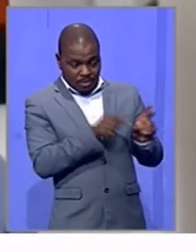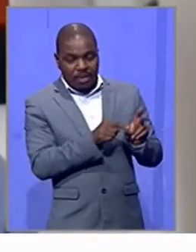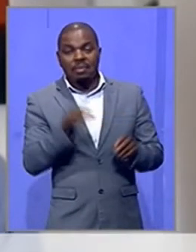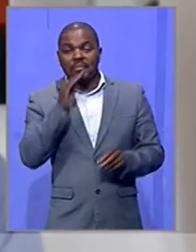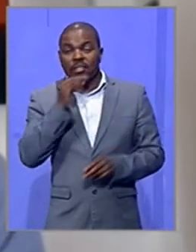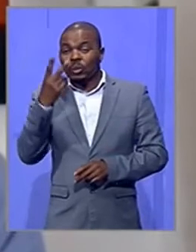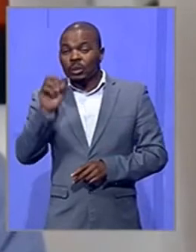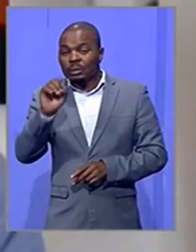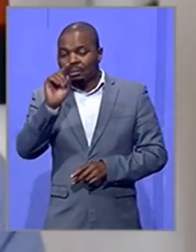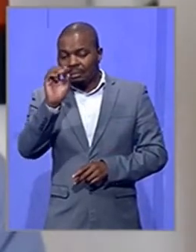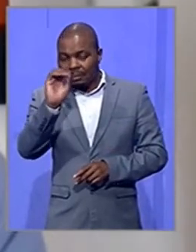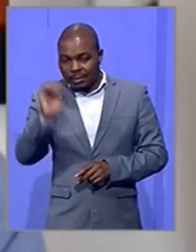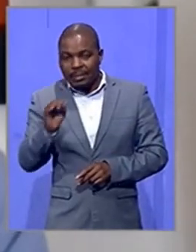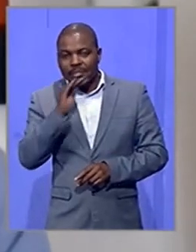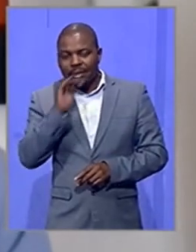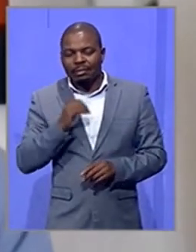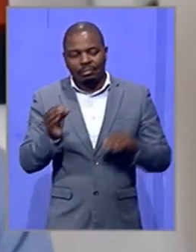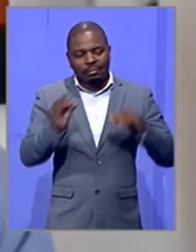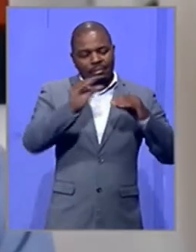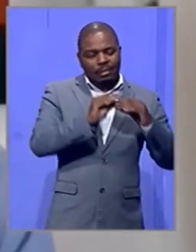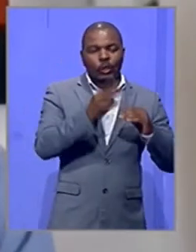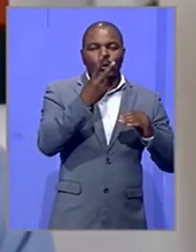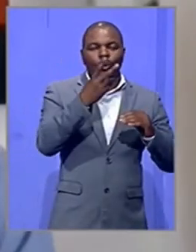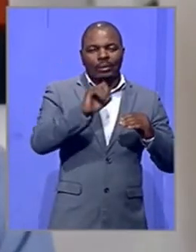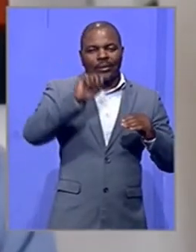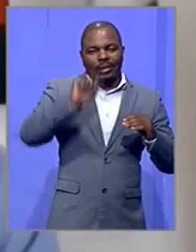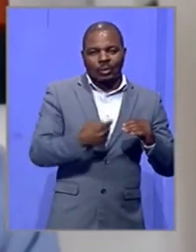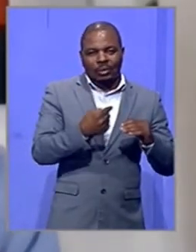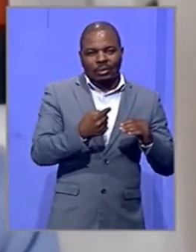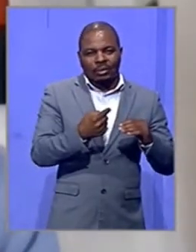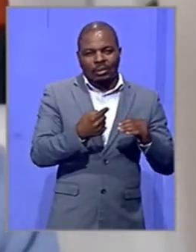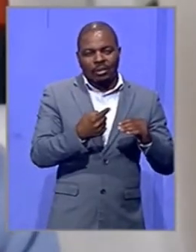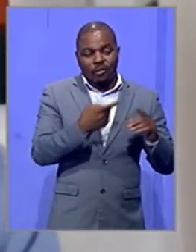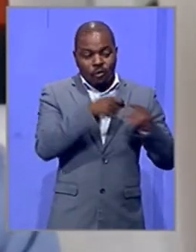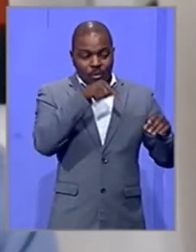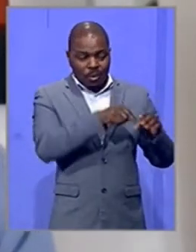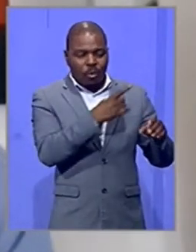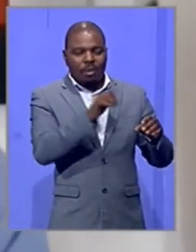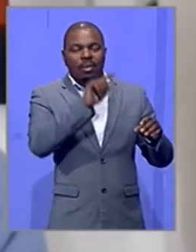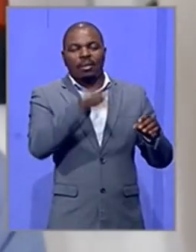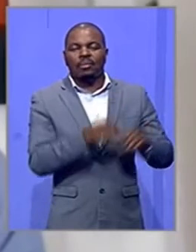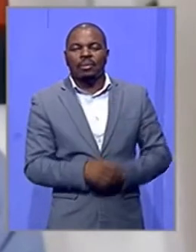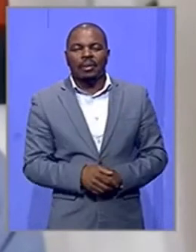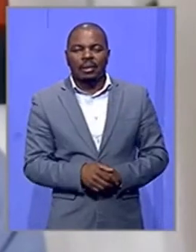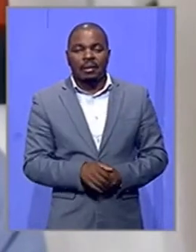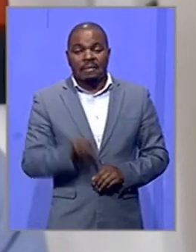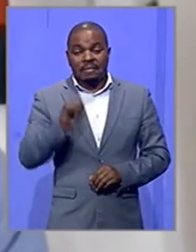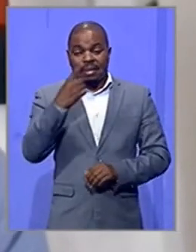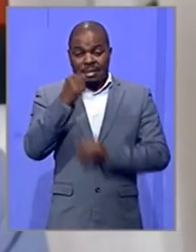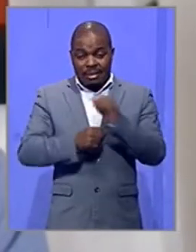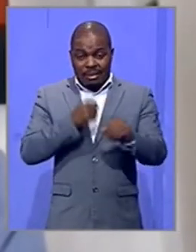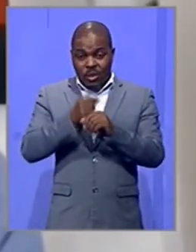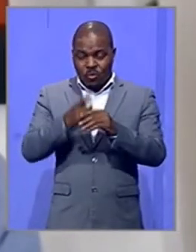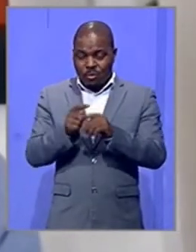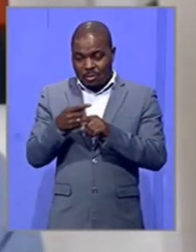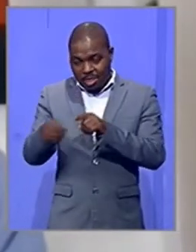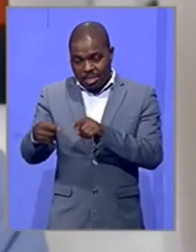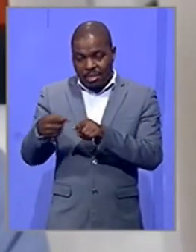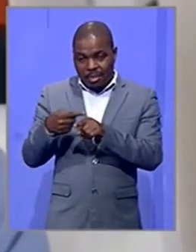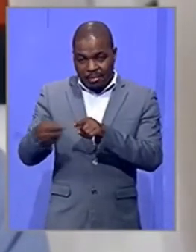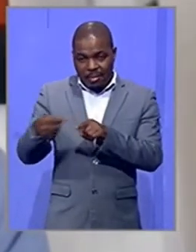20% equates to 20,000 Rand interest on that 100,000 Rand. So in the first year alone,